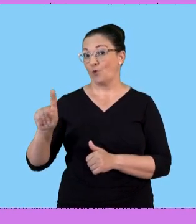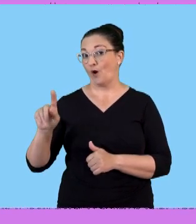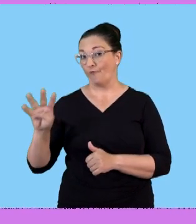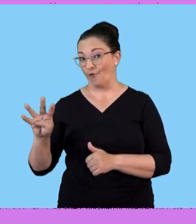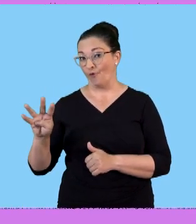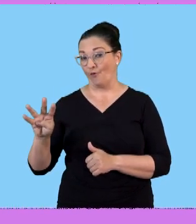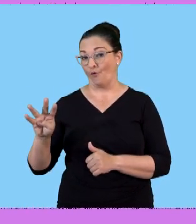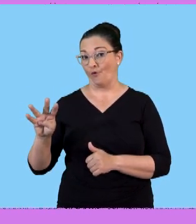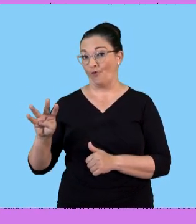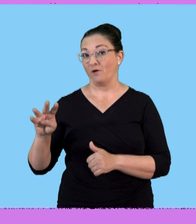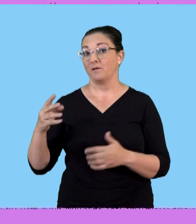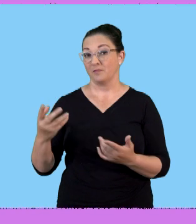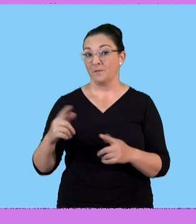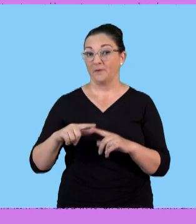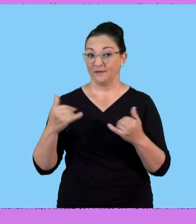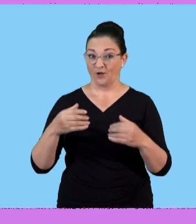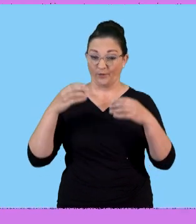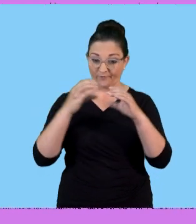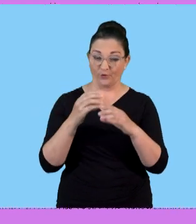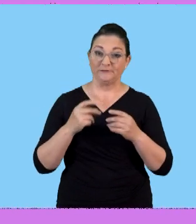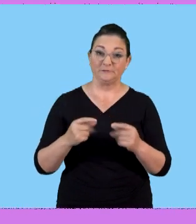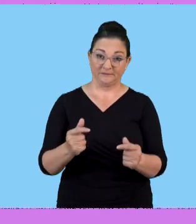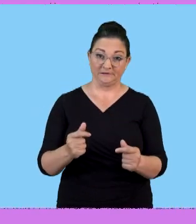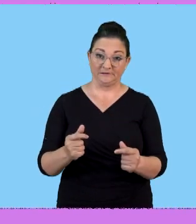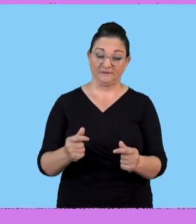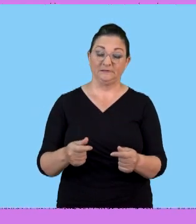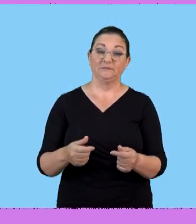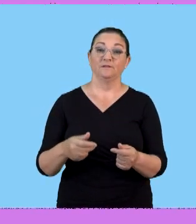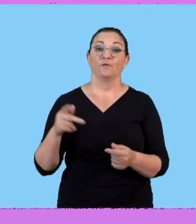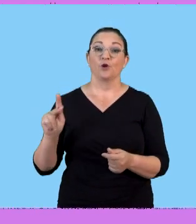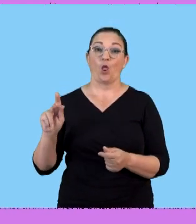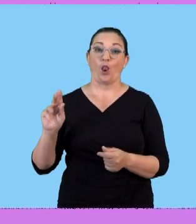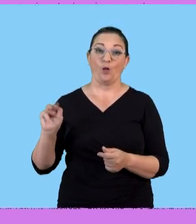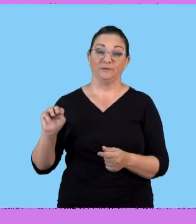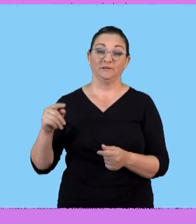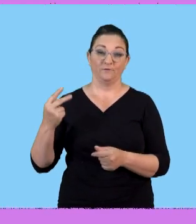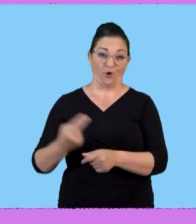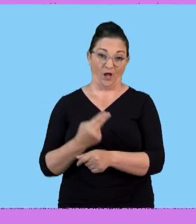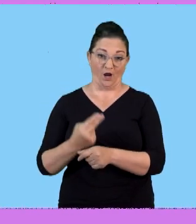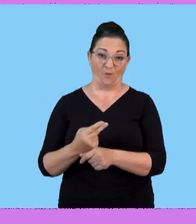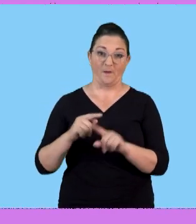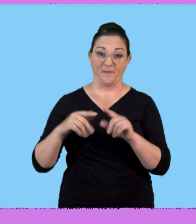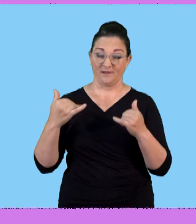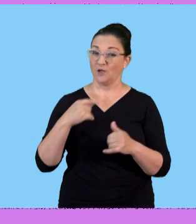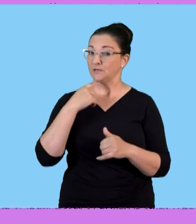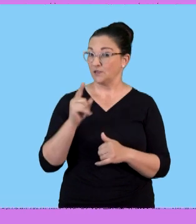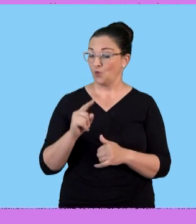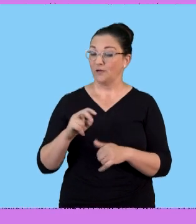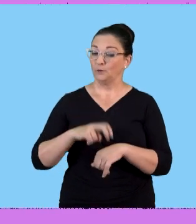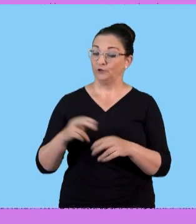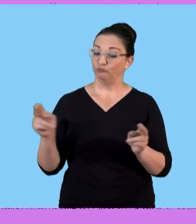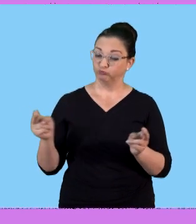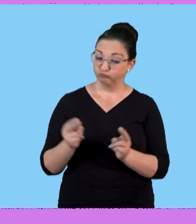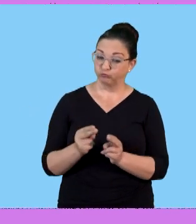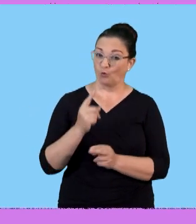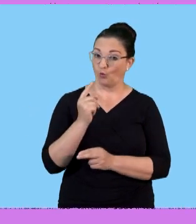110,1714,286 kilometers per hour since we're calculating speed. Then I went and I looked. Final part of the question indicates here